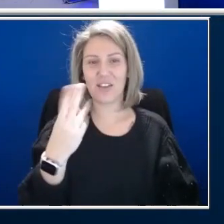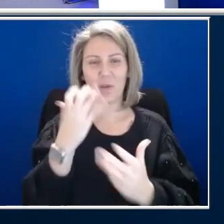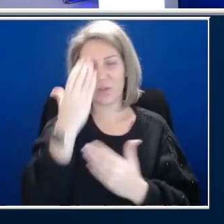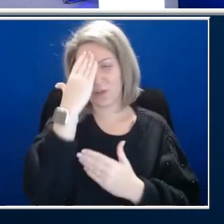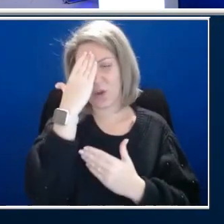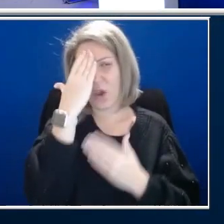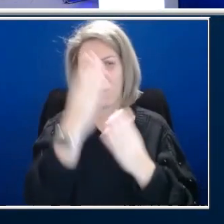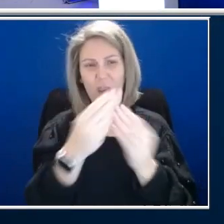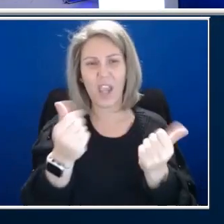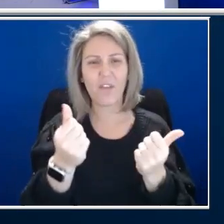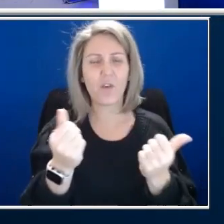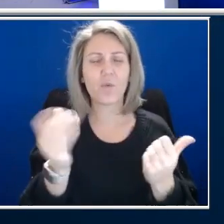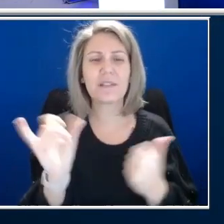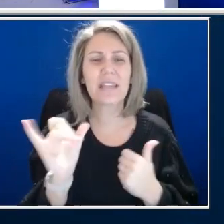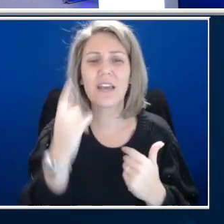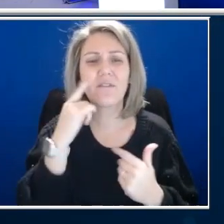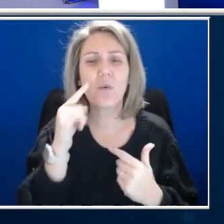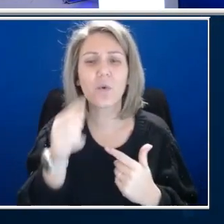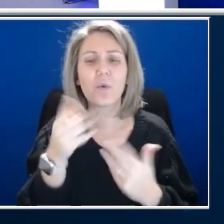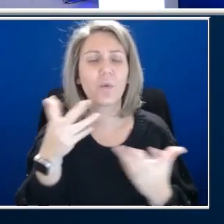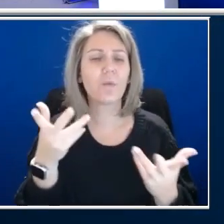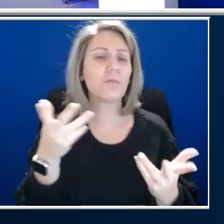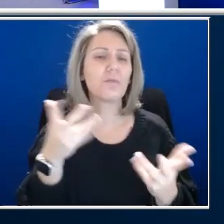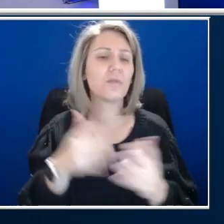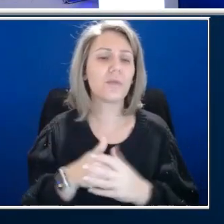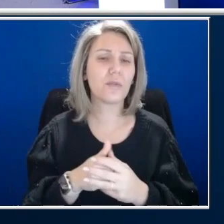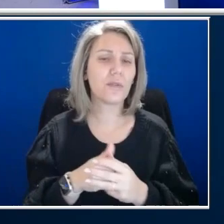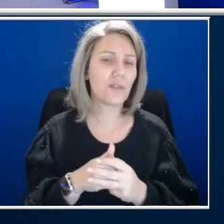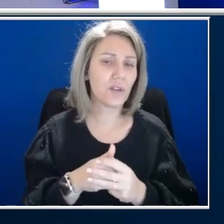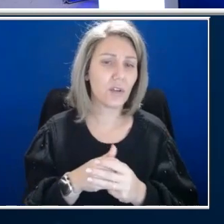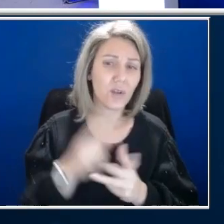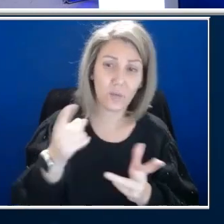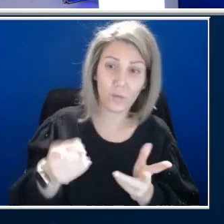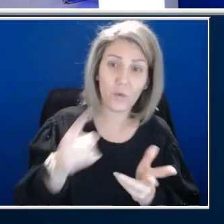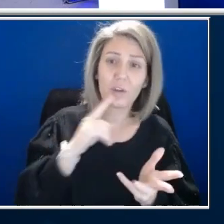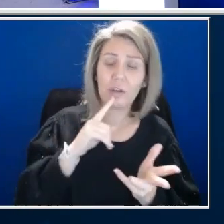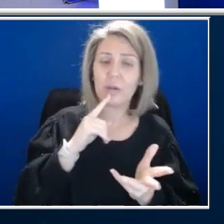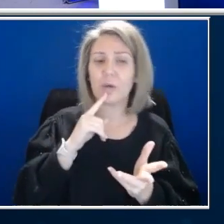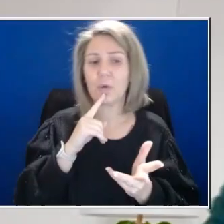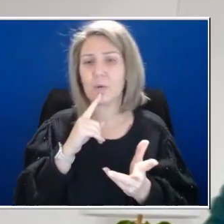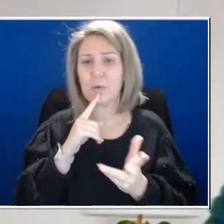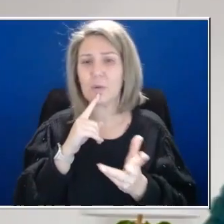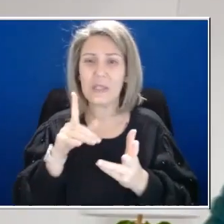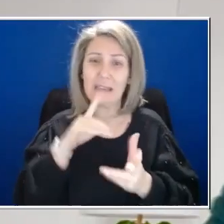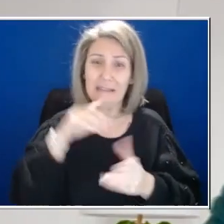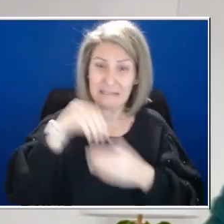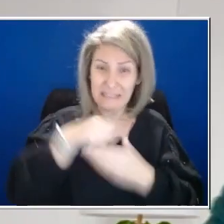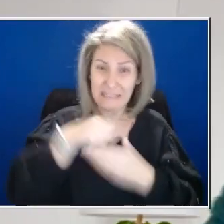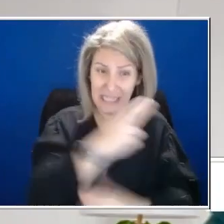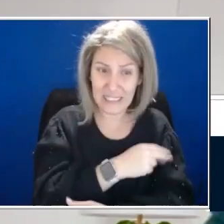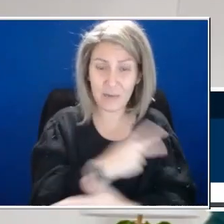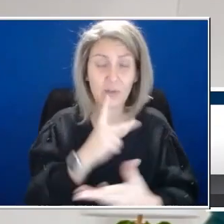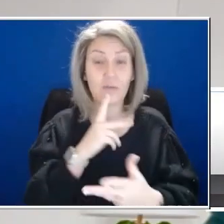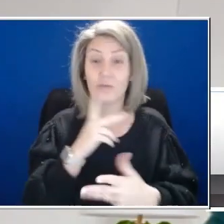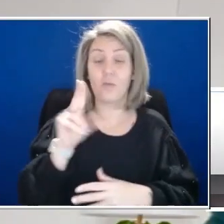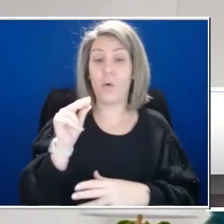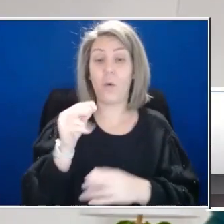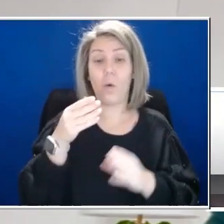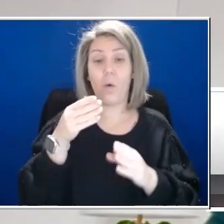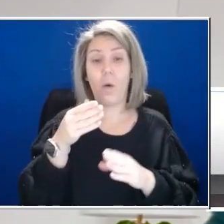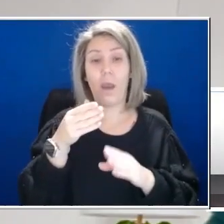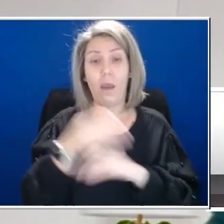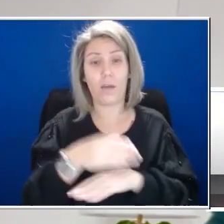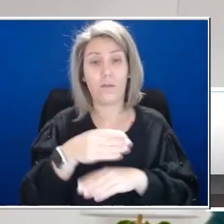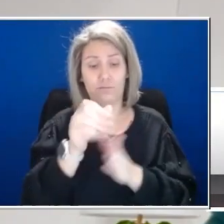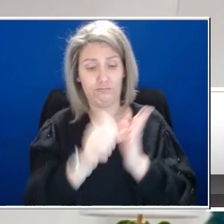for you. Sherry, were you down for the count for a bit? No, actually, after the procedure,